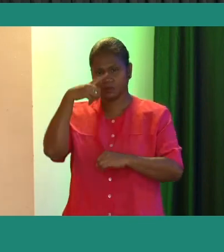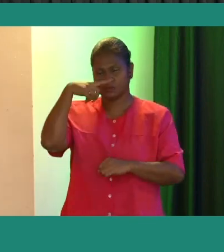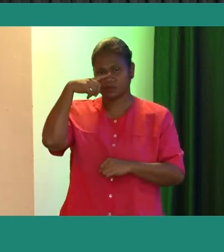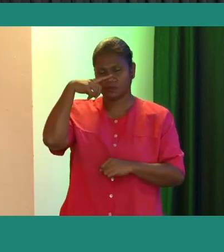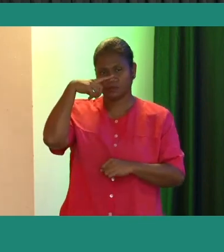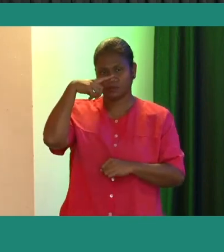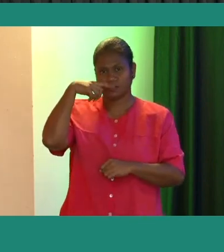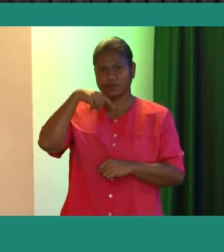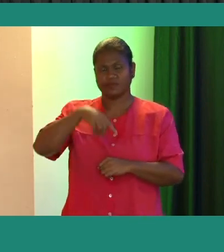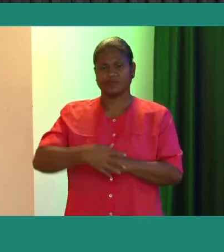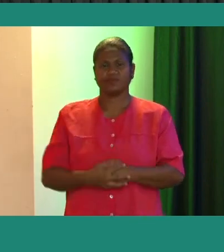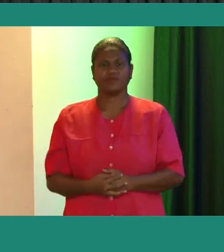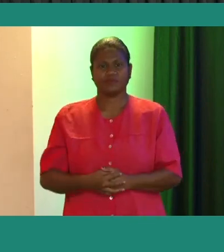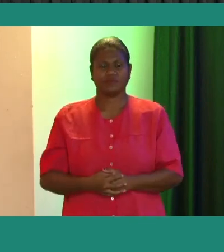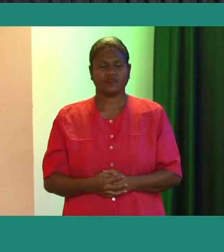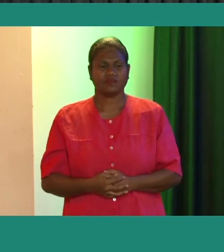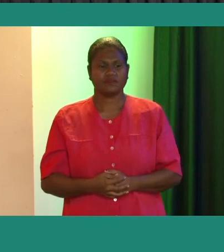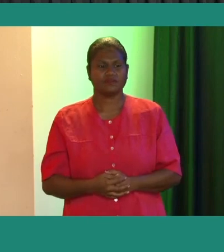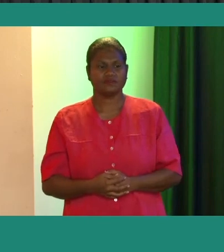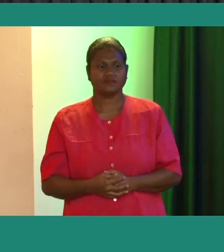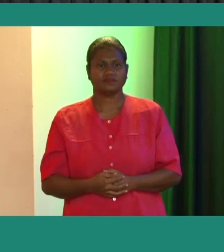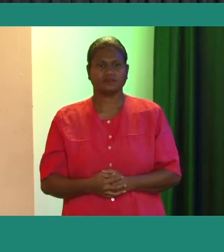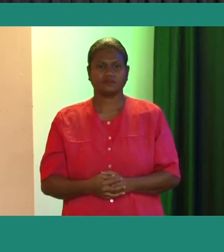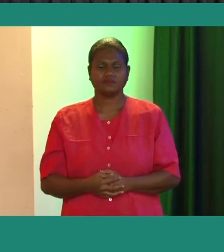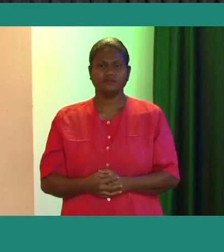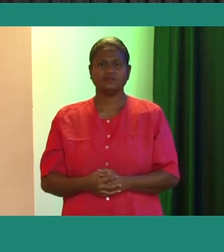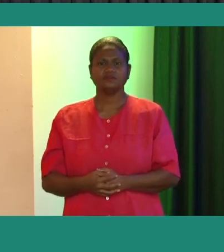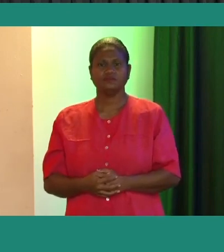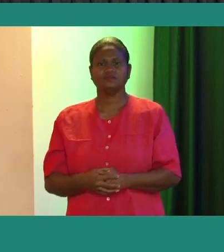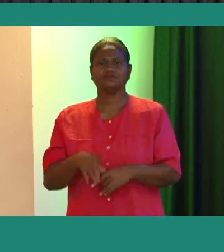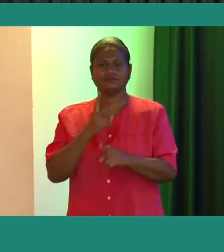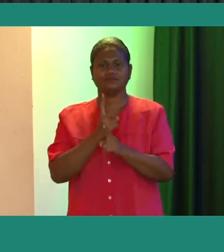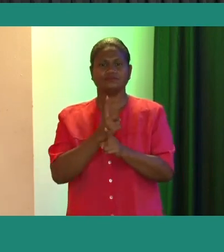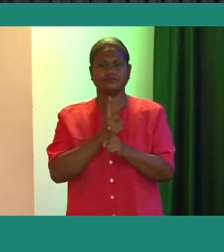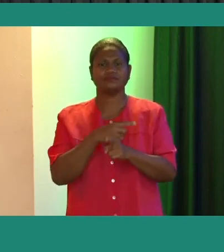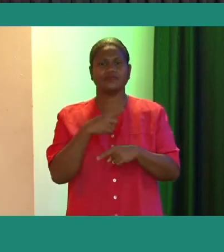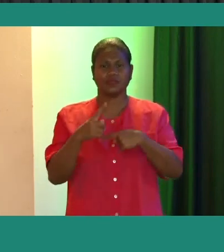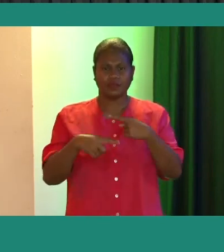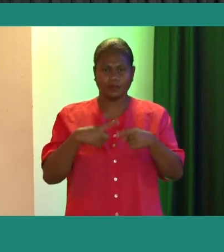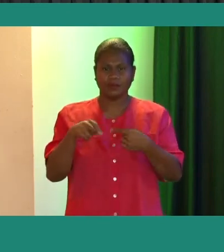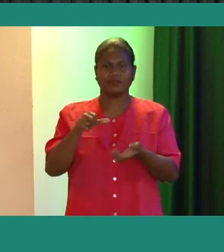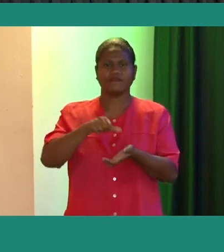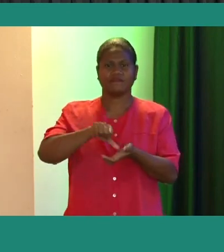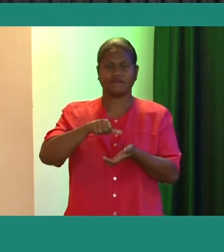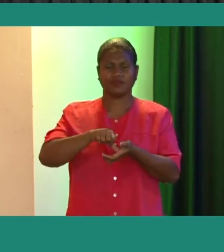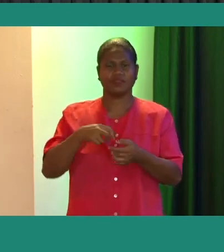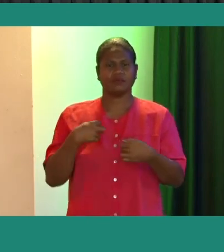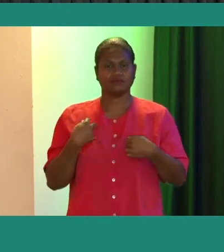established here to talk about such funding issues.